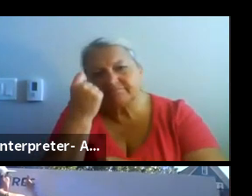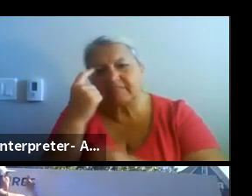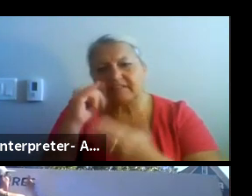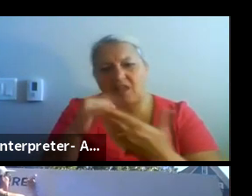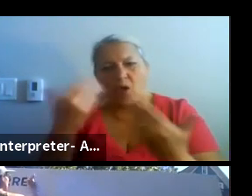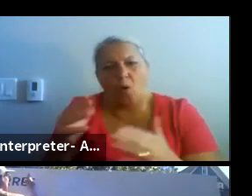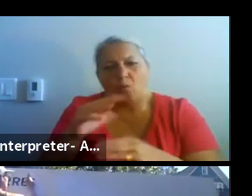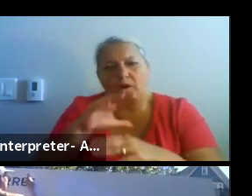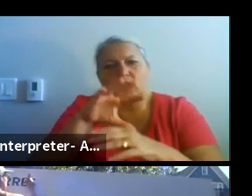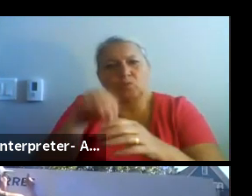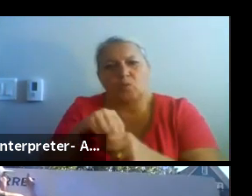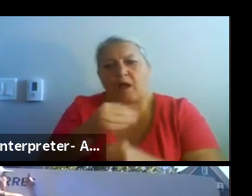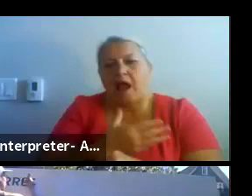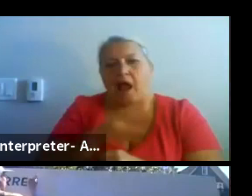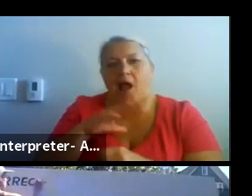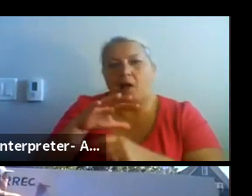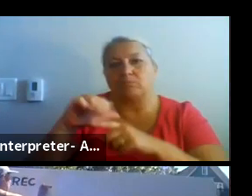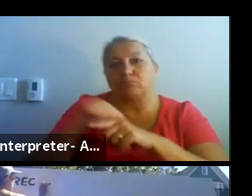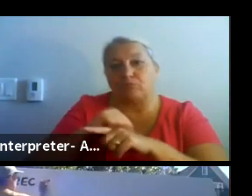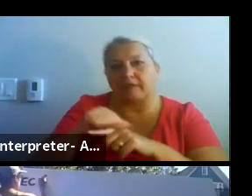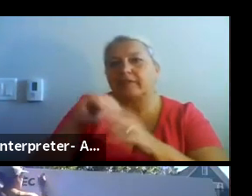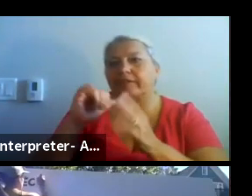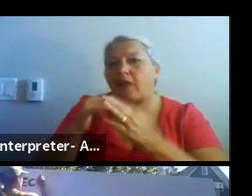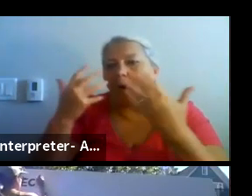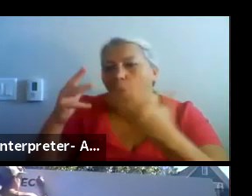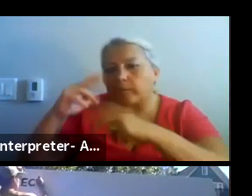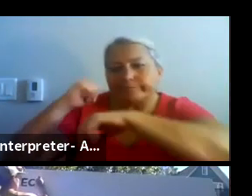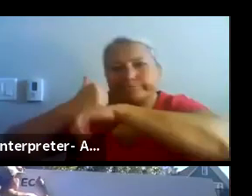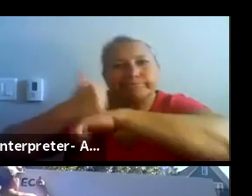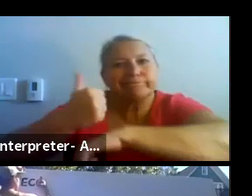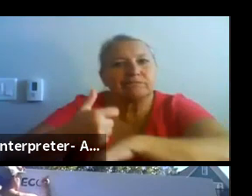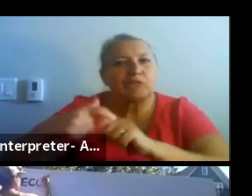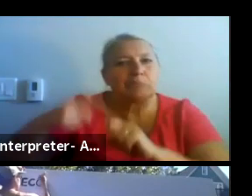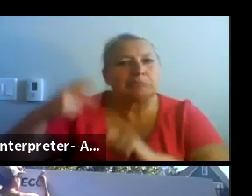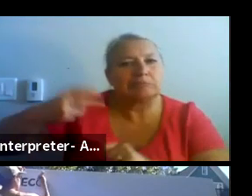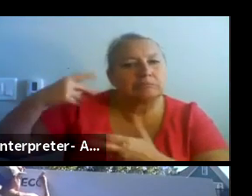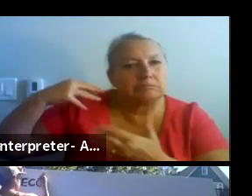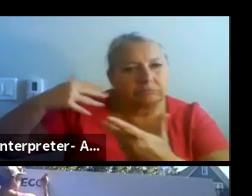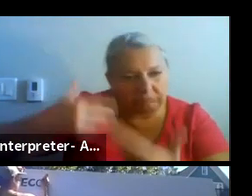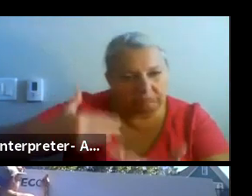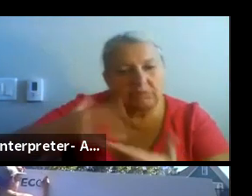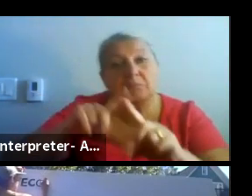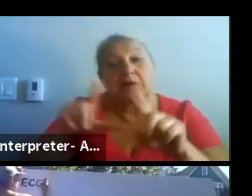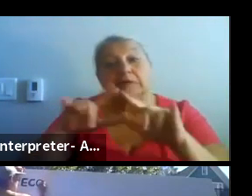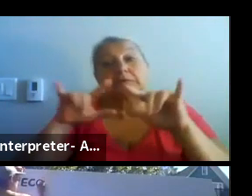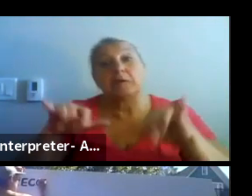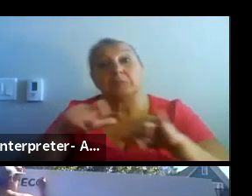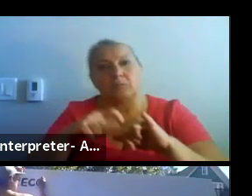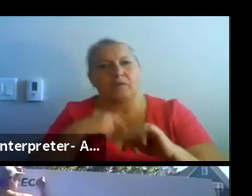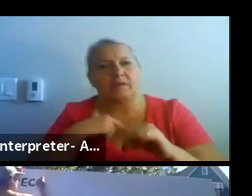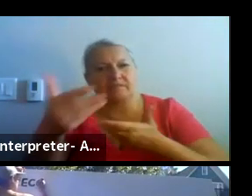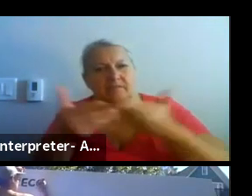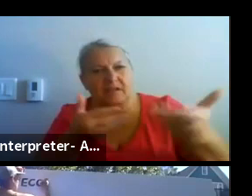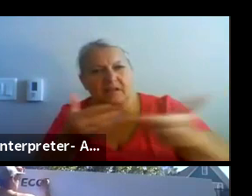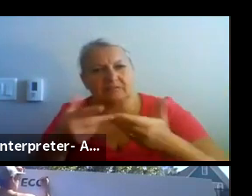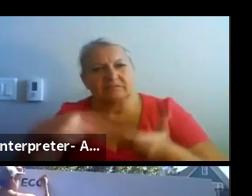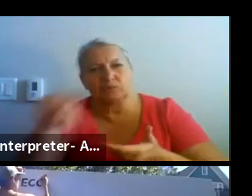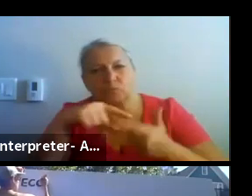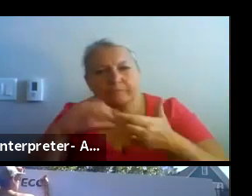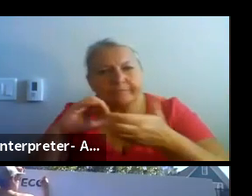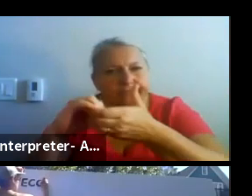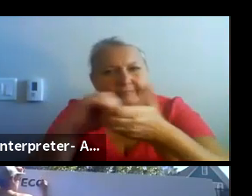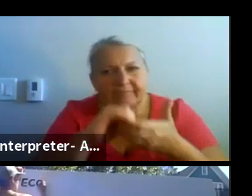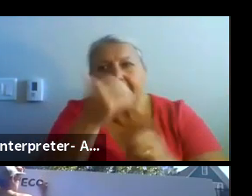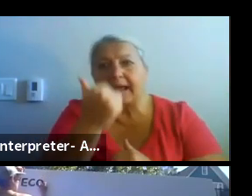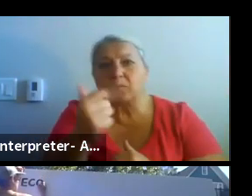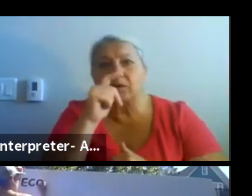have been pathologized but have done important work. We invite everyone here, in terms of the collaborators and anyone tuning